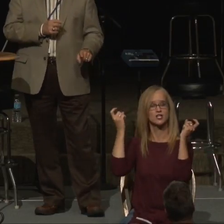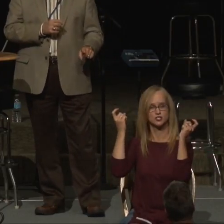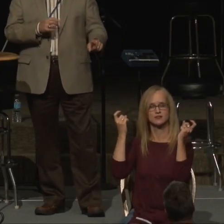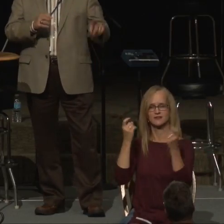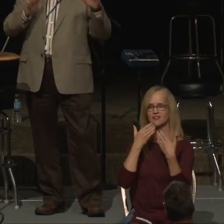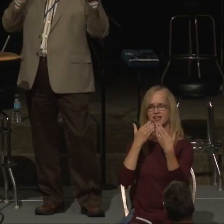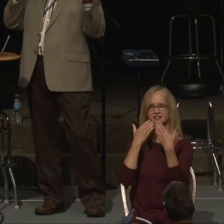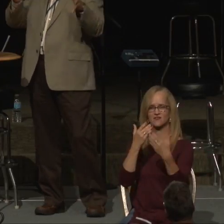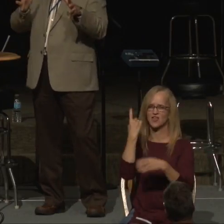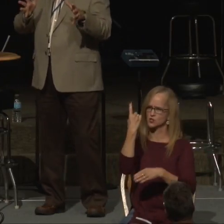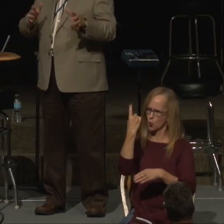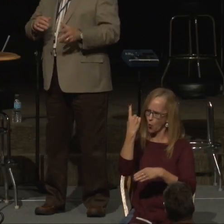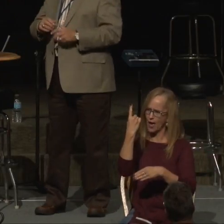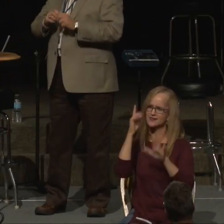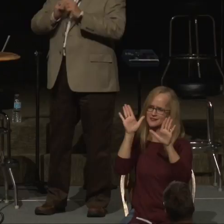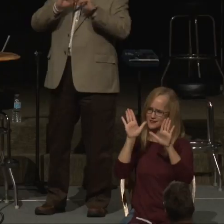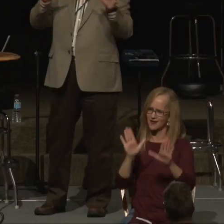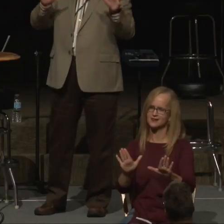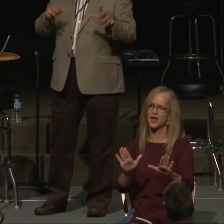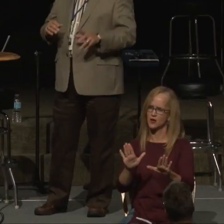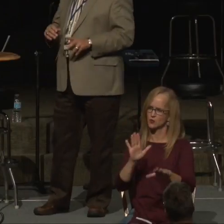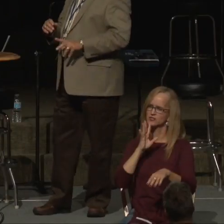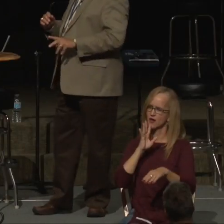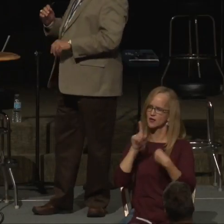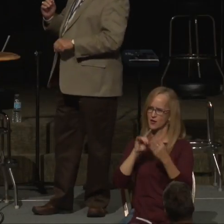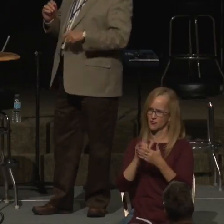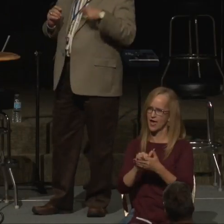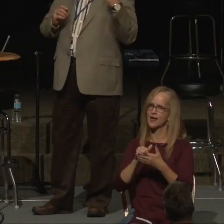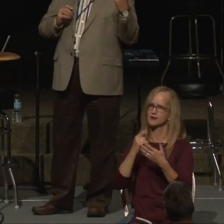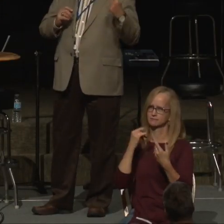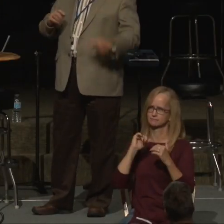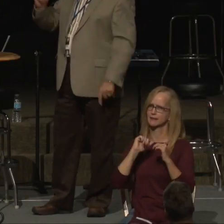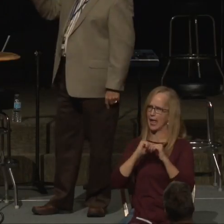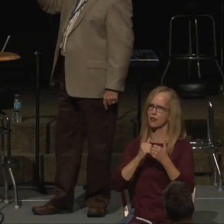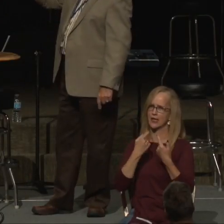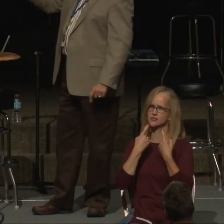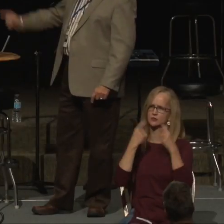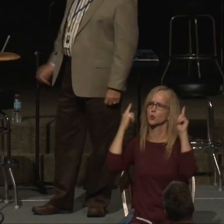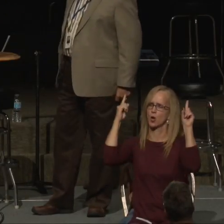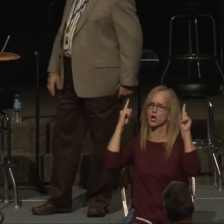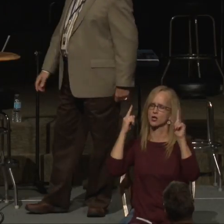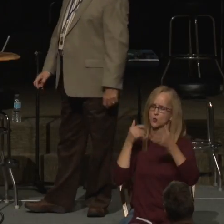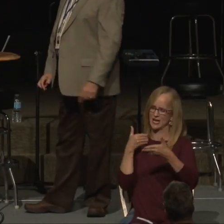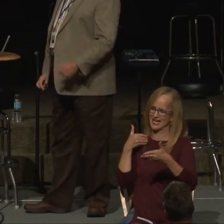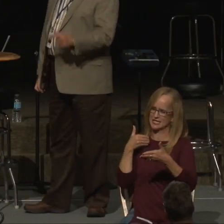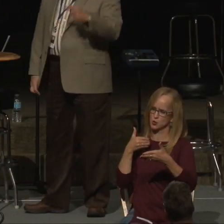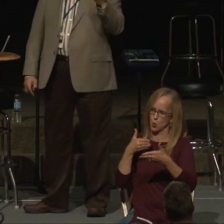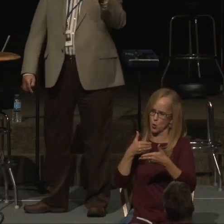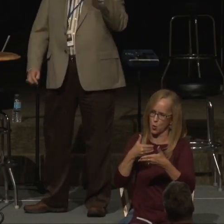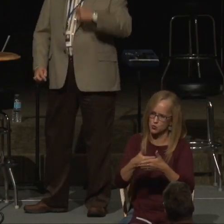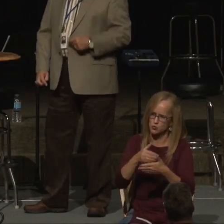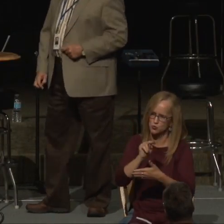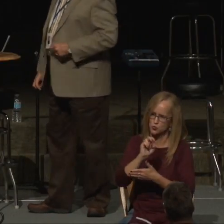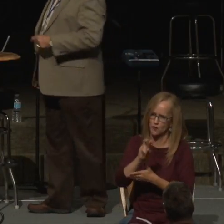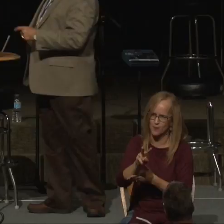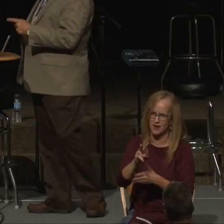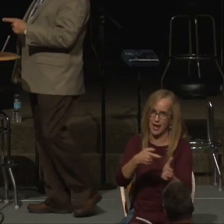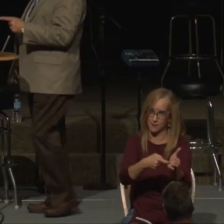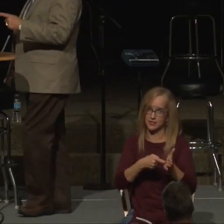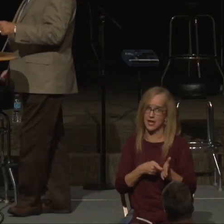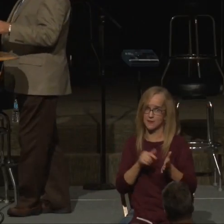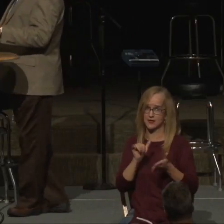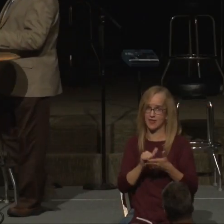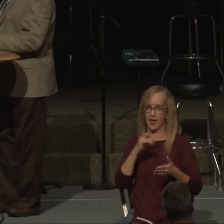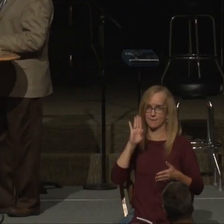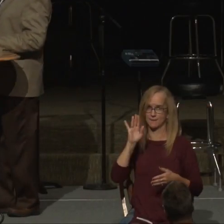one service day. Don't worry about it right now. We'll talk about how all that's going to work when we get closer, but I'm claiming that by faith, David. You're